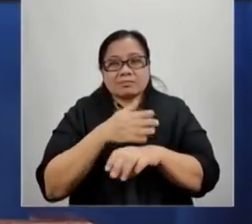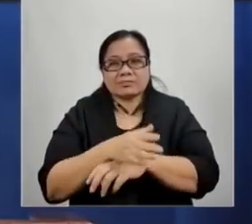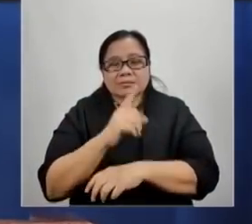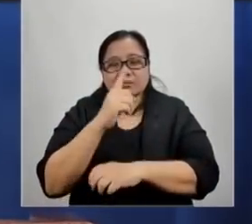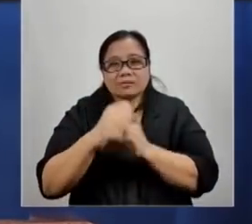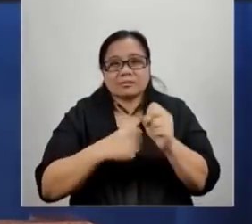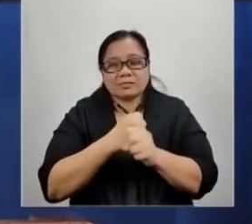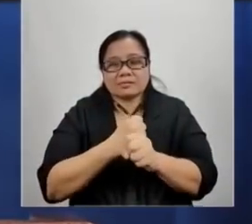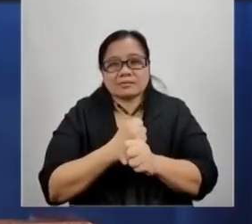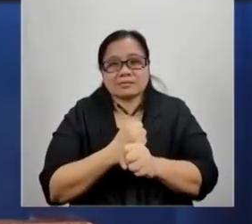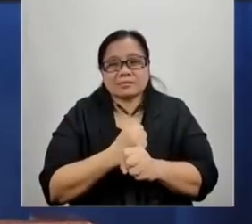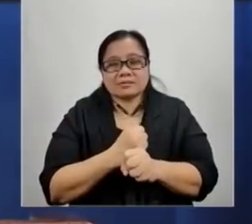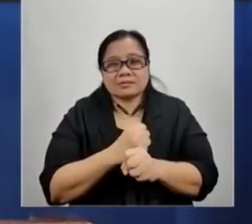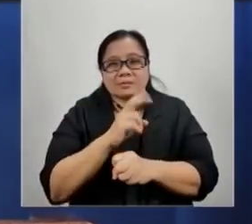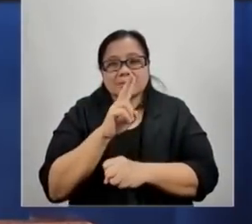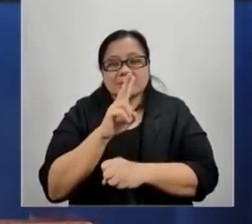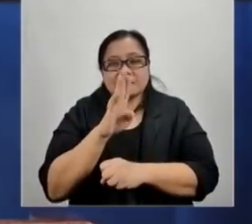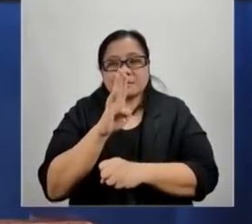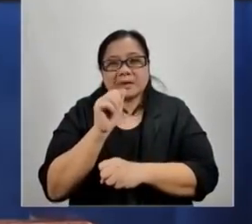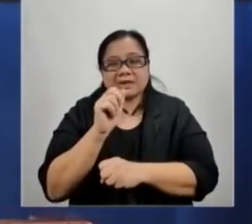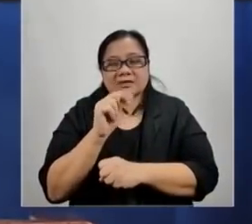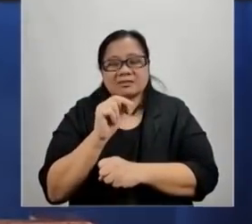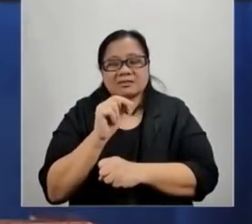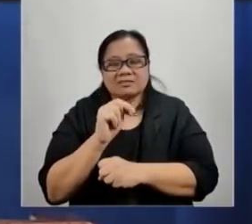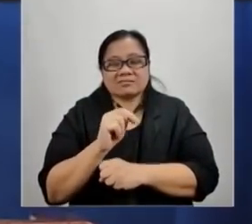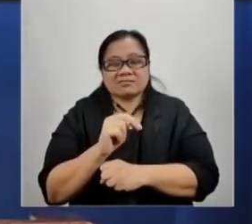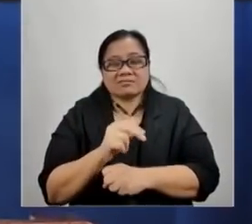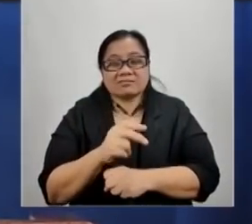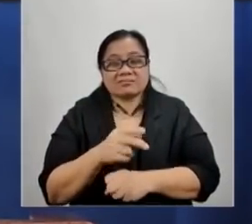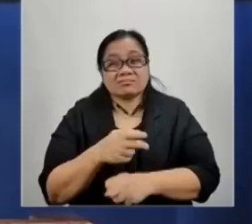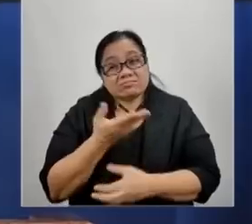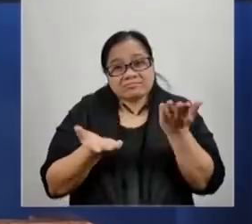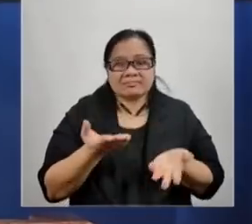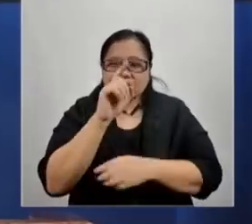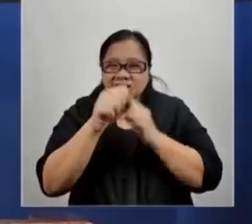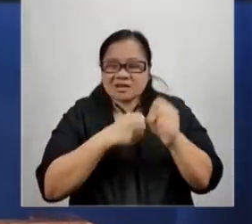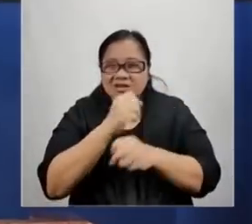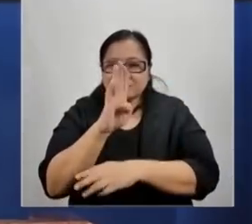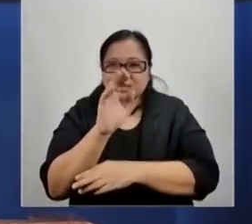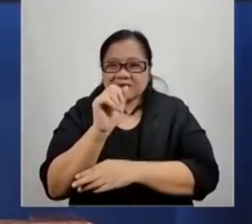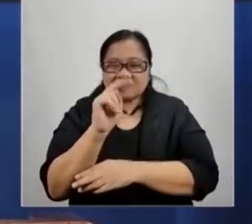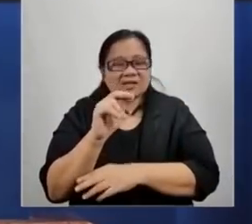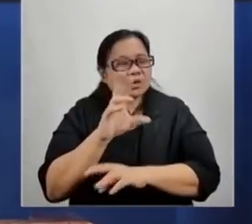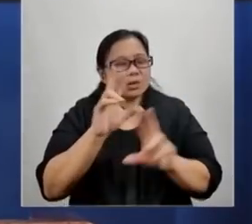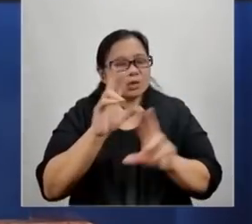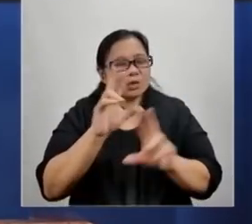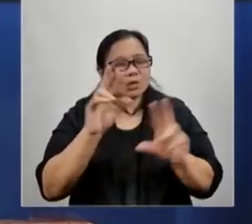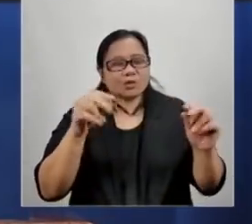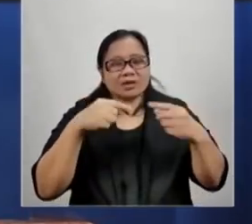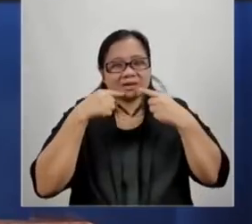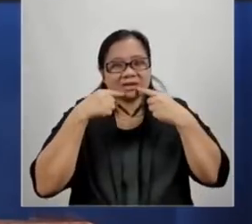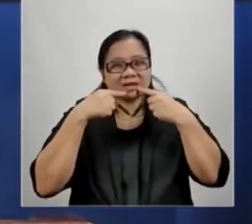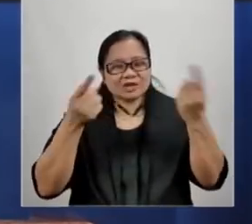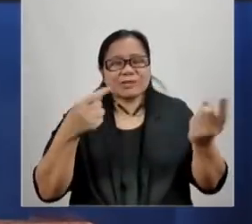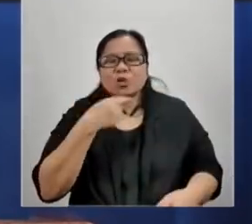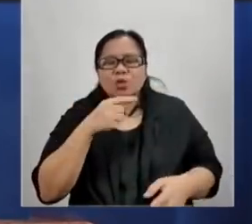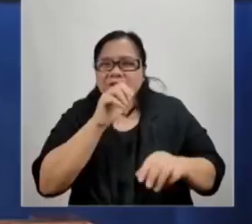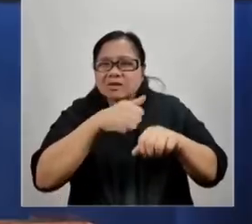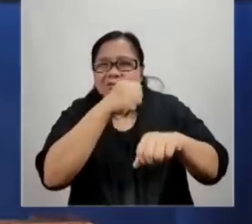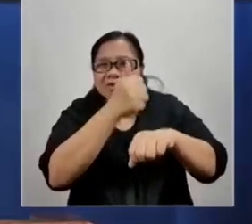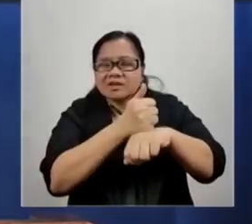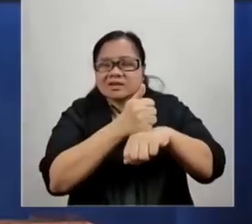right. There is a one-year ban, so there will be no announcement as to who will be appointed, even assuming that it's going to be